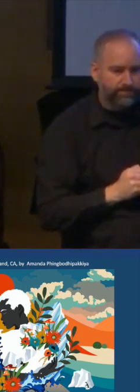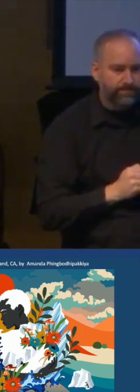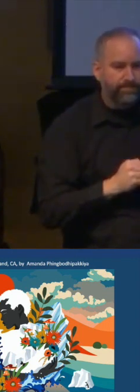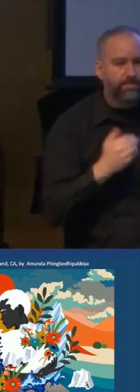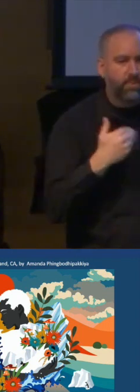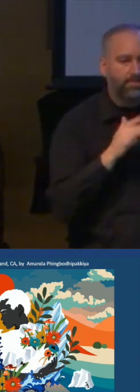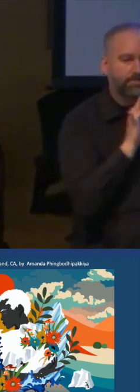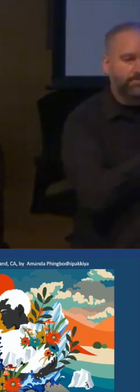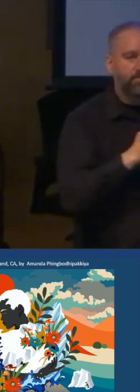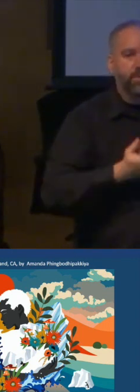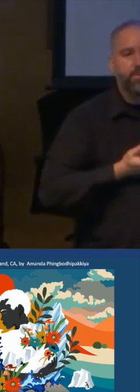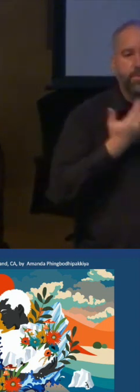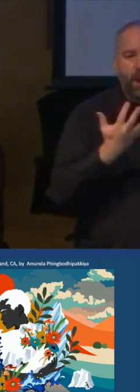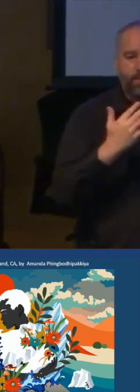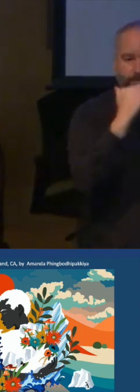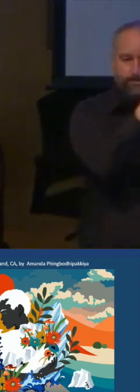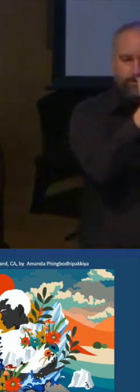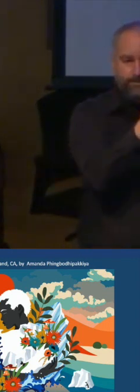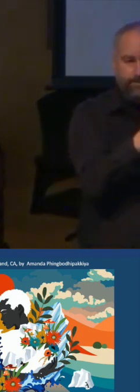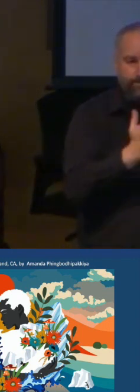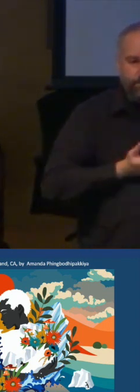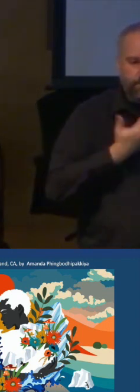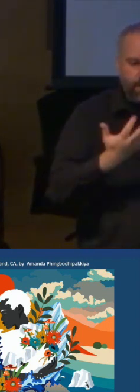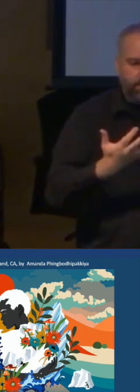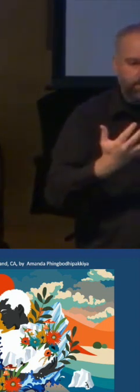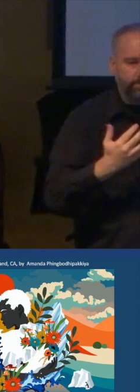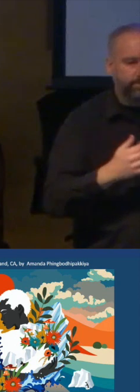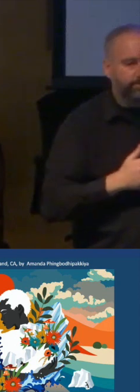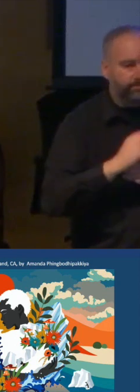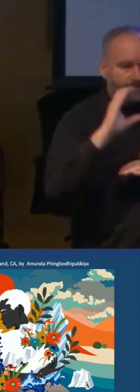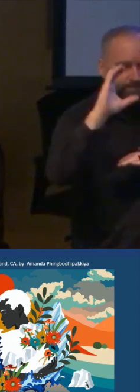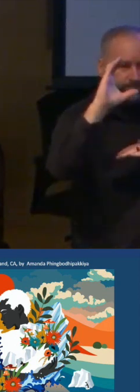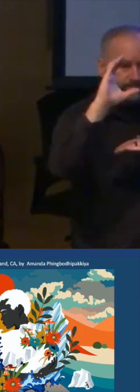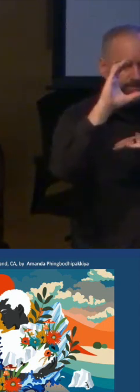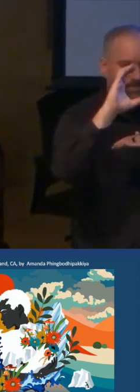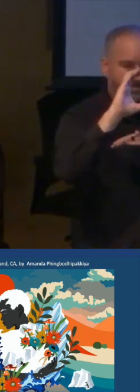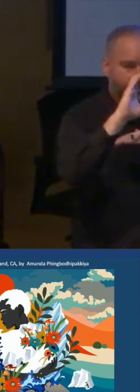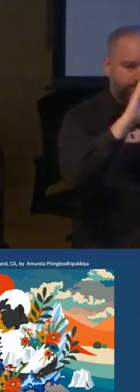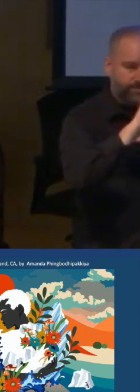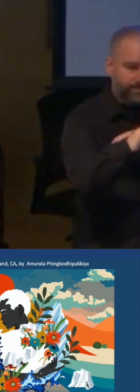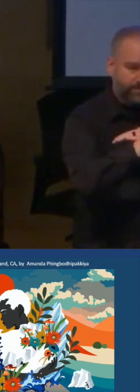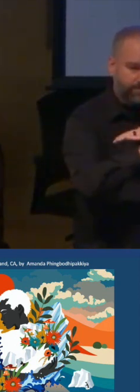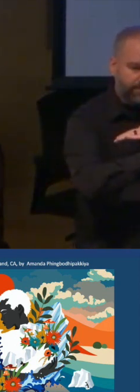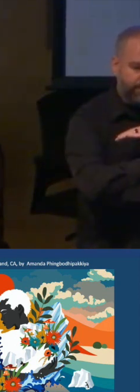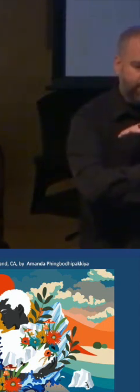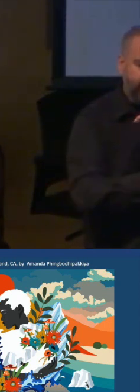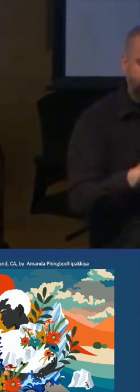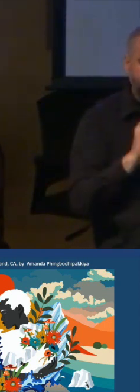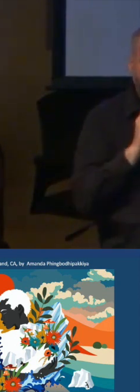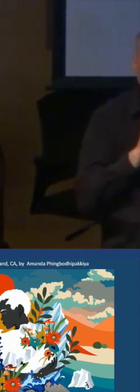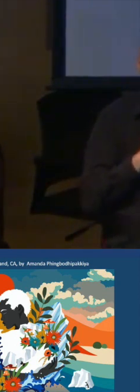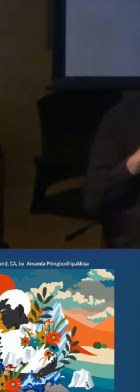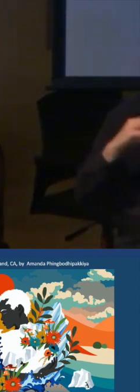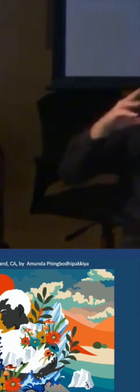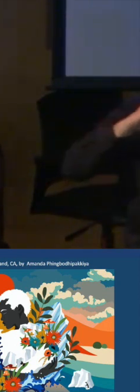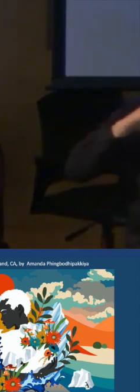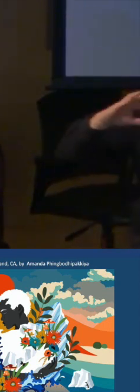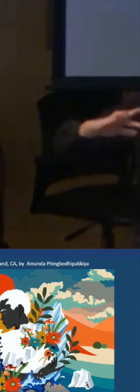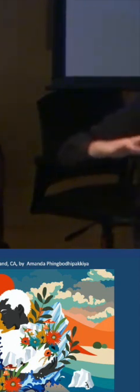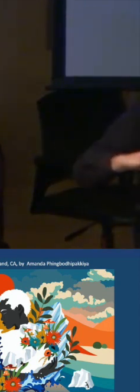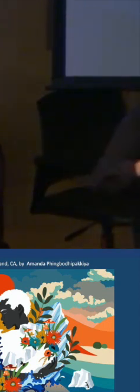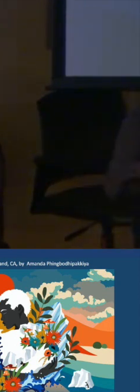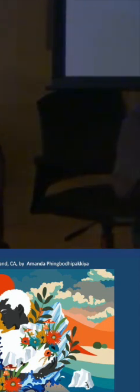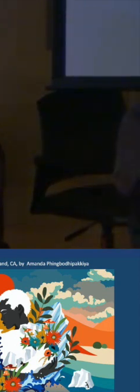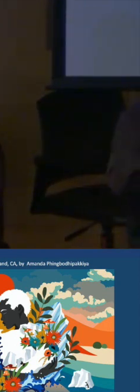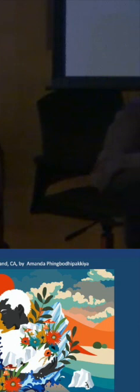At sunset, ice and sea meet in warm embrace, whispering words only they can hear. New life springs forth, and